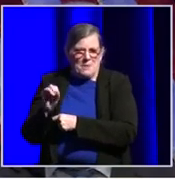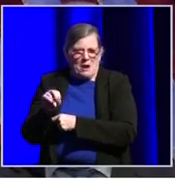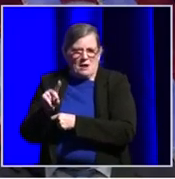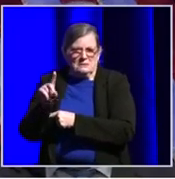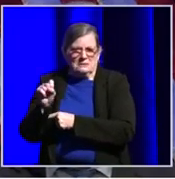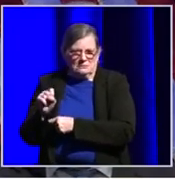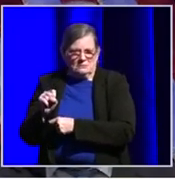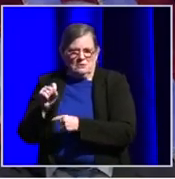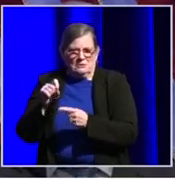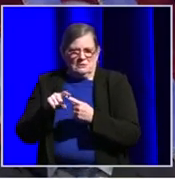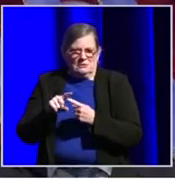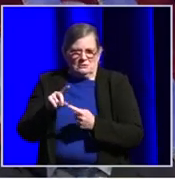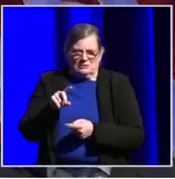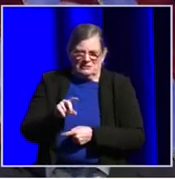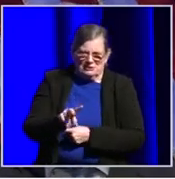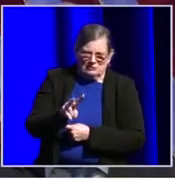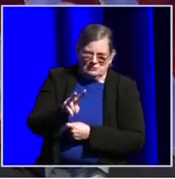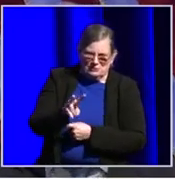$202,000.